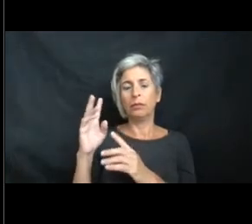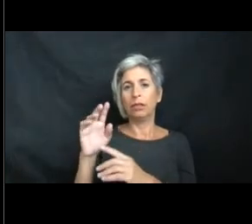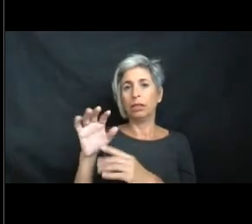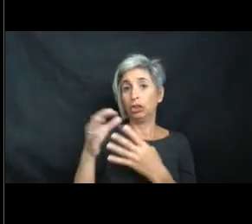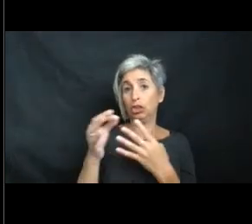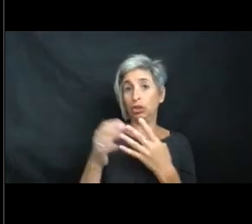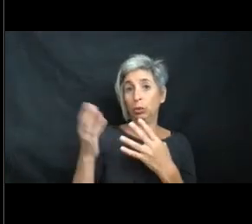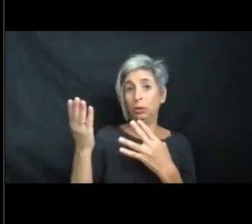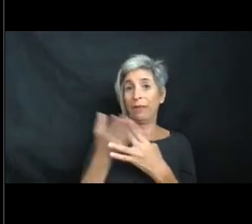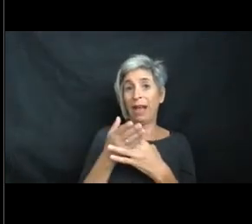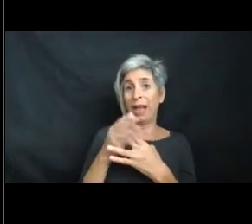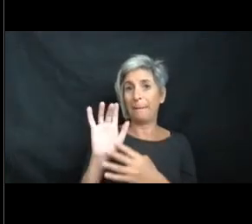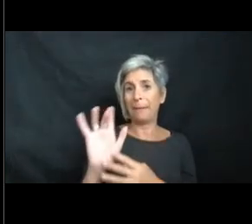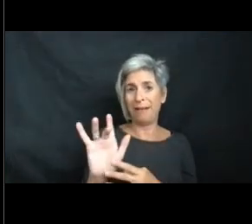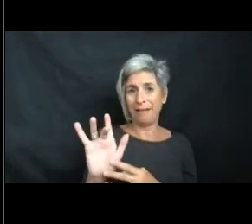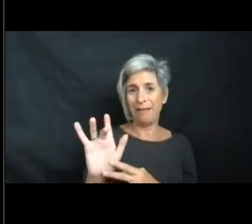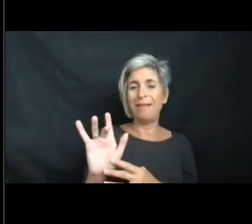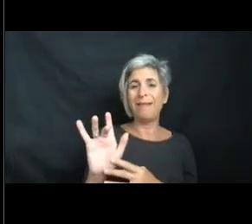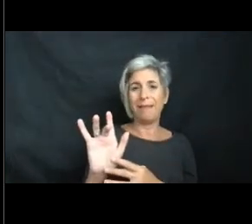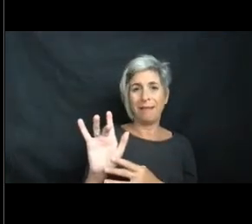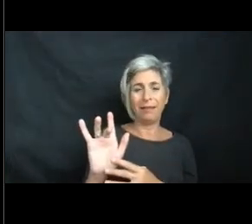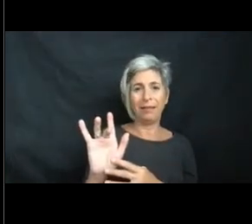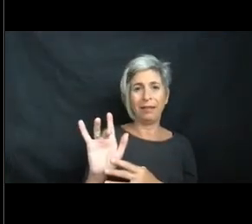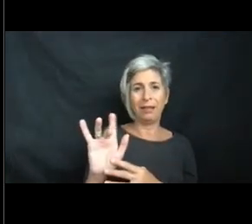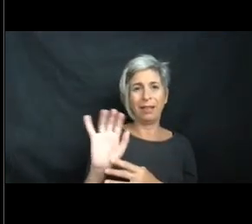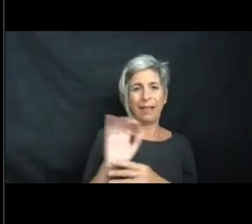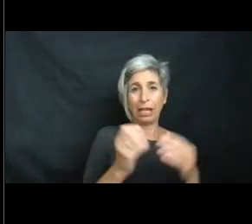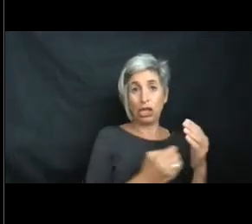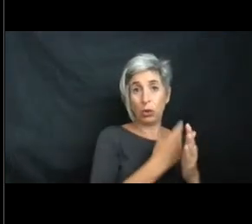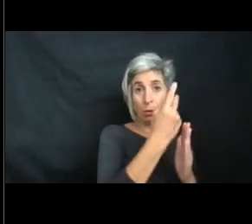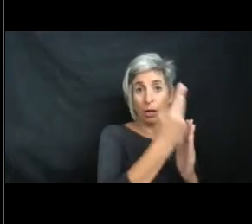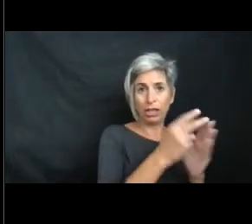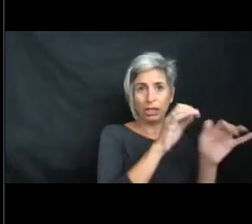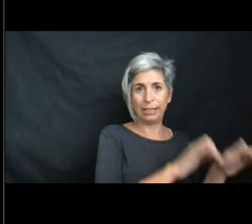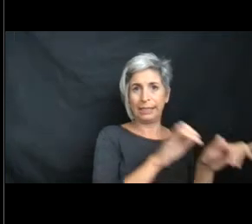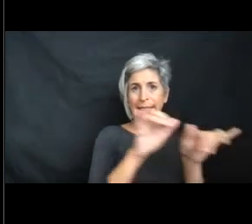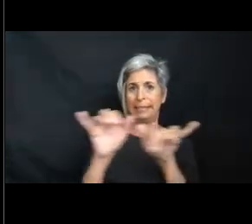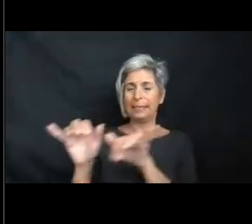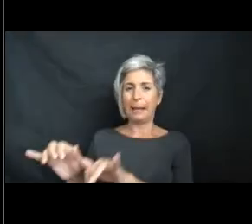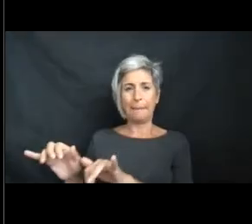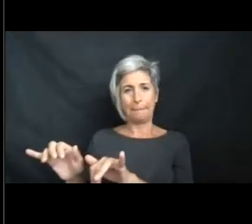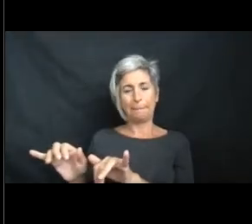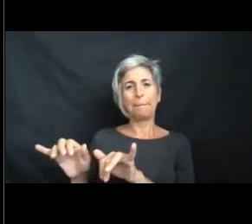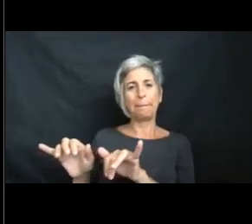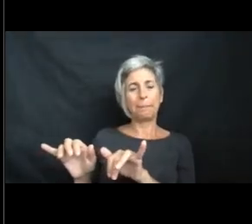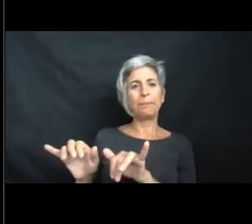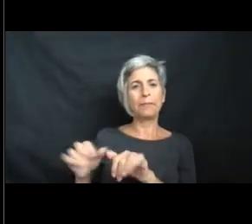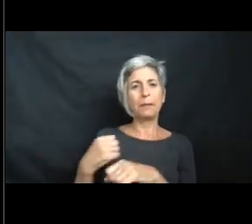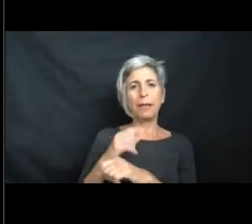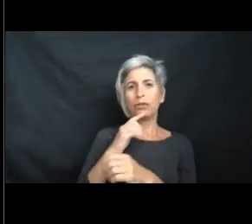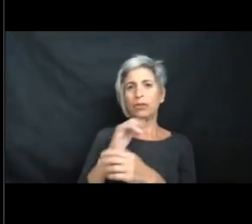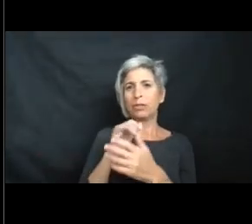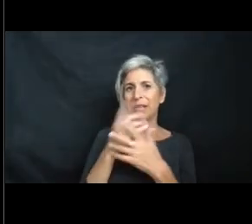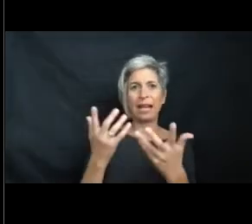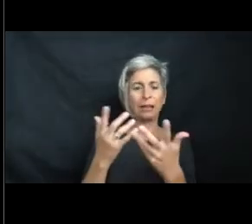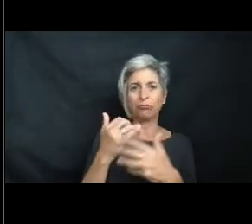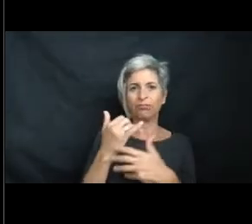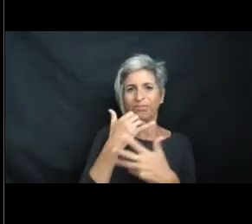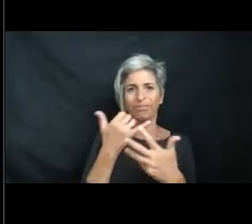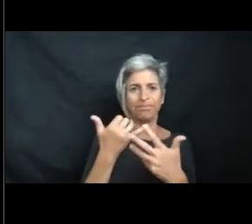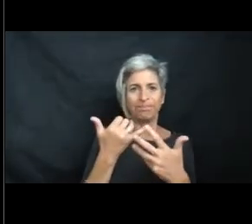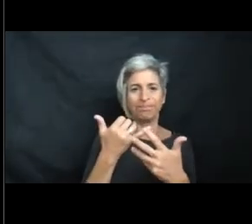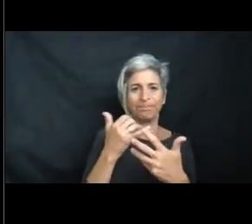and again, on the way in, like we showed you the new project, it behaves the same way. We've got a virus scanning software that makes sure that it's not a malicious file.